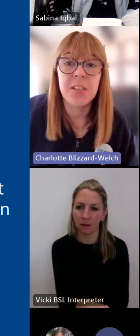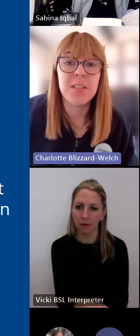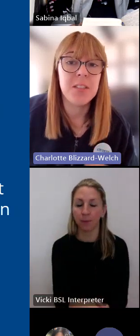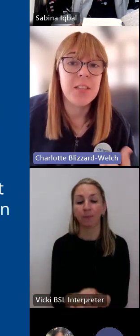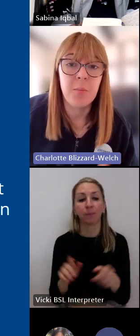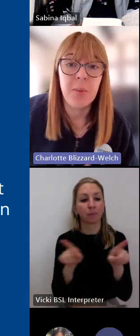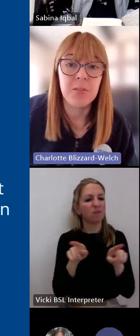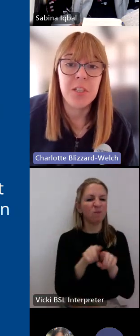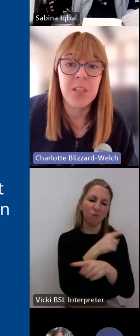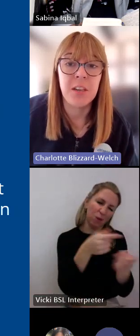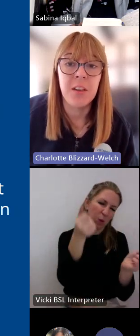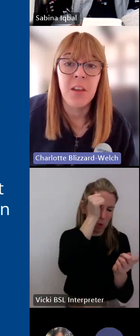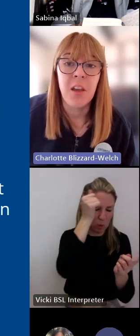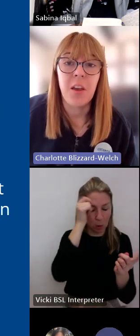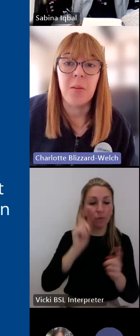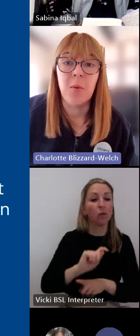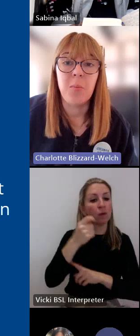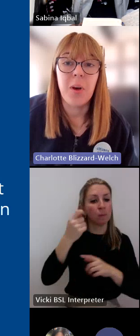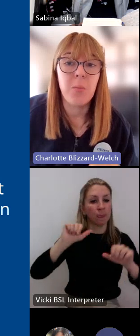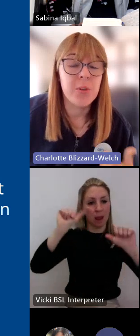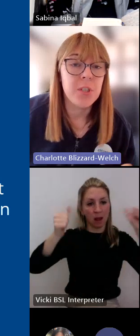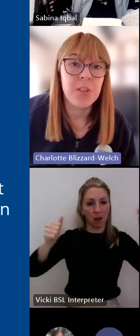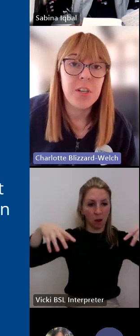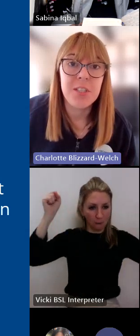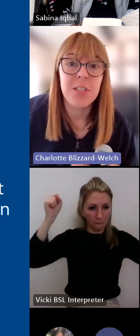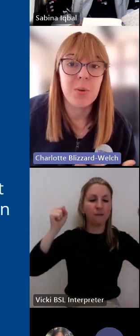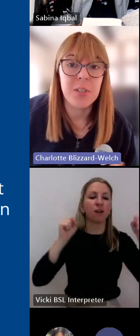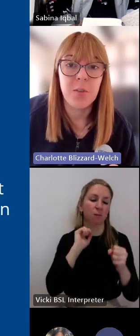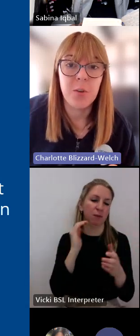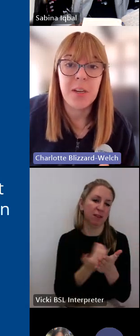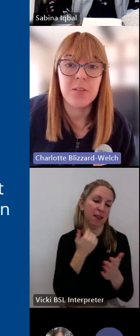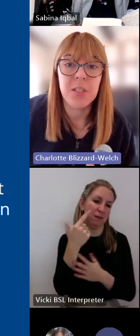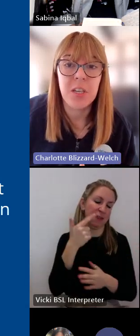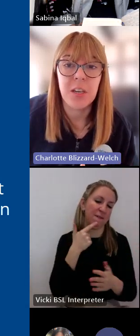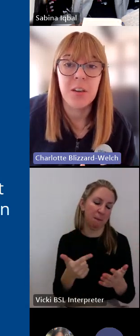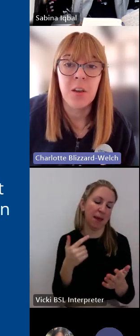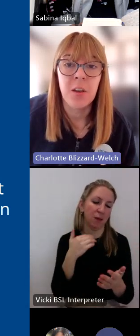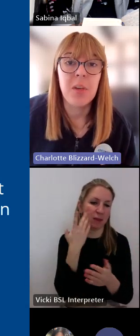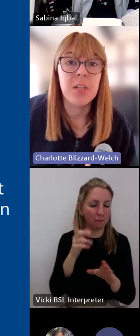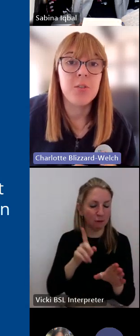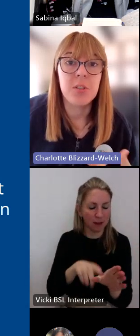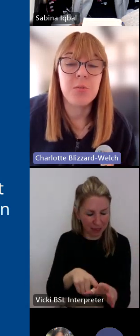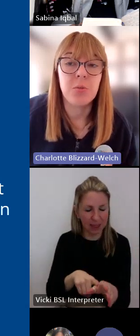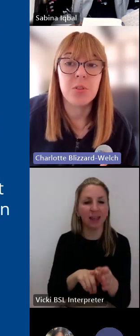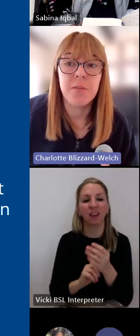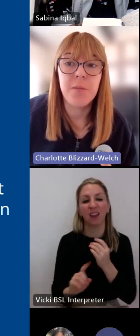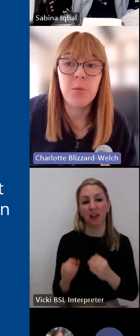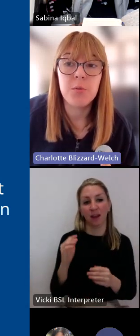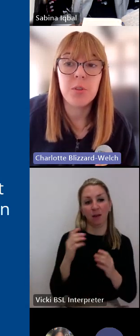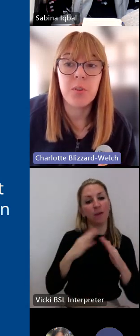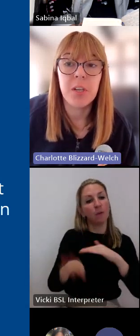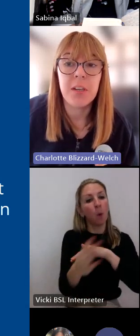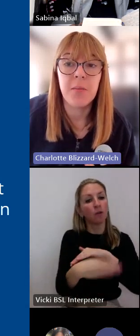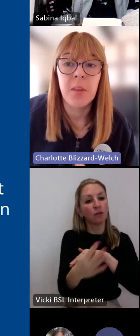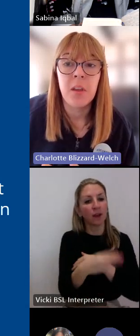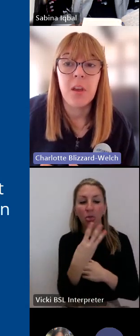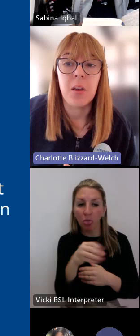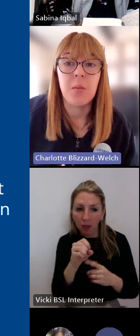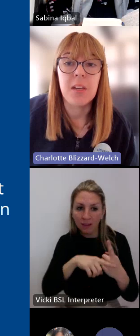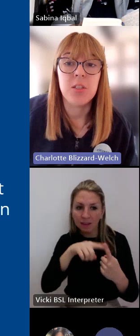off your lights, £7 a year, by washing at 30, £24 a year, making sure the dishwasher's full to run